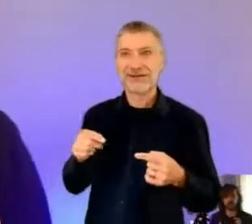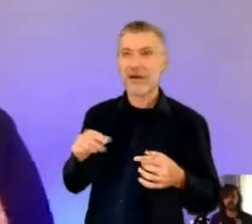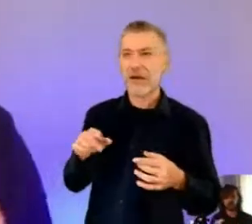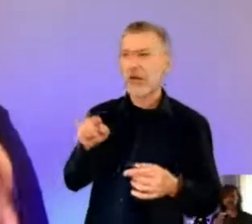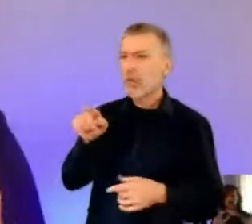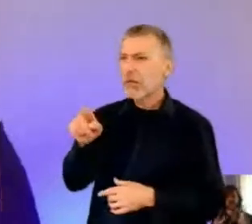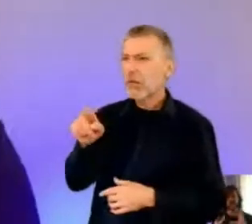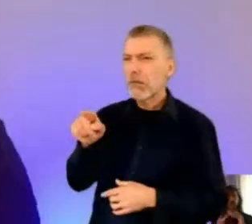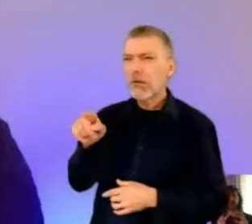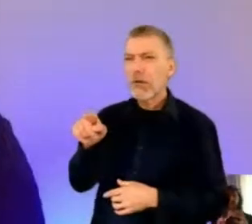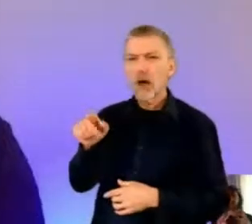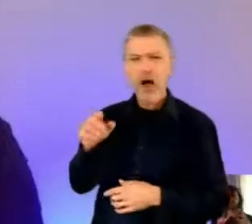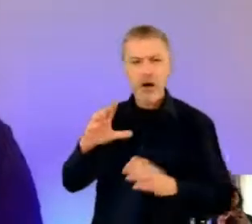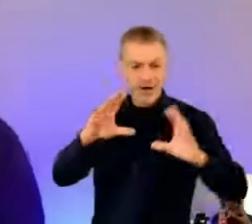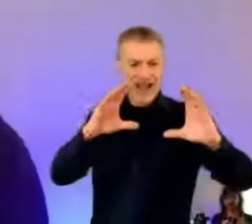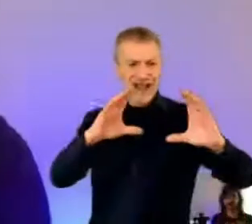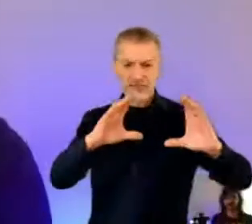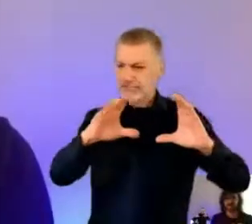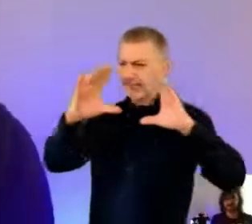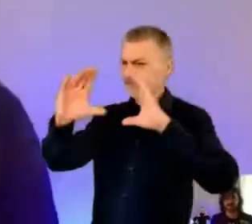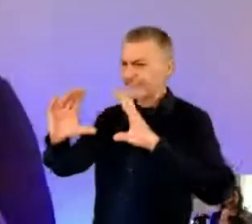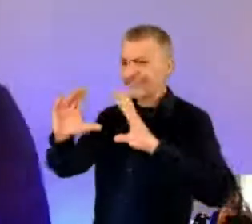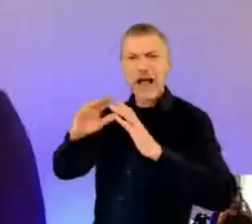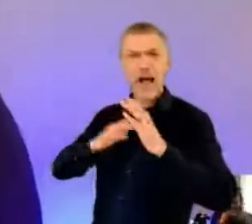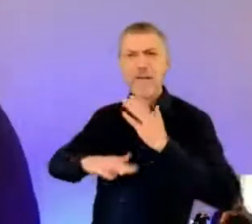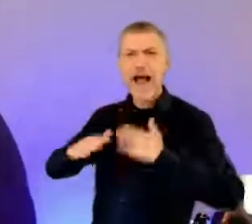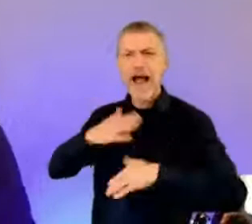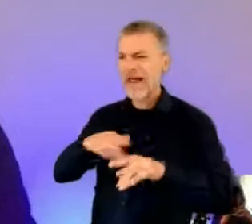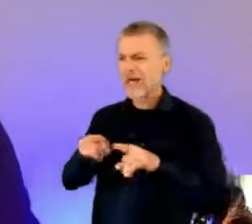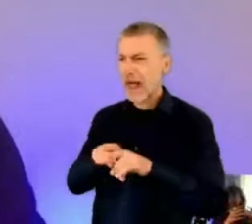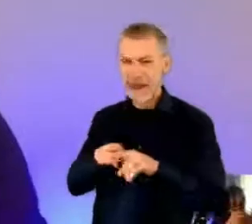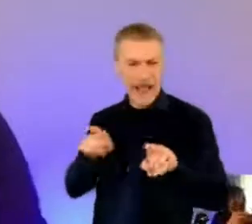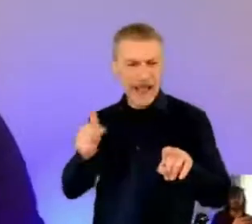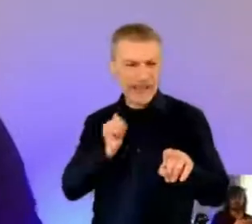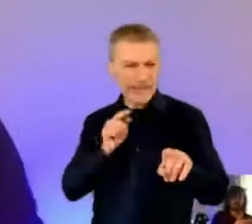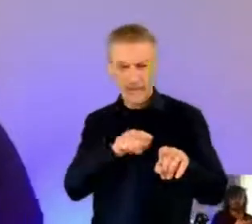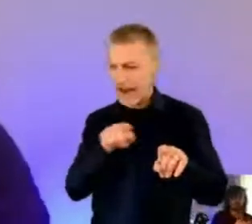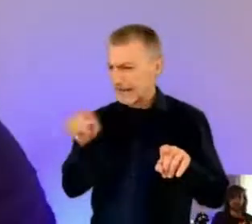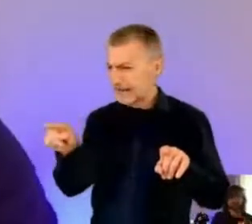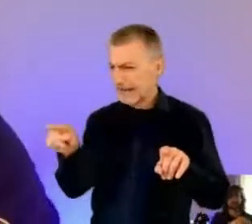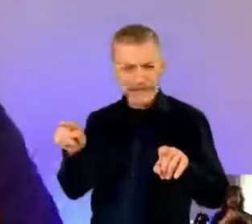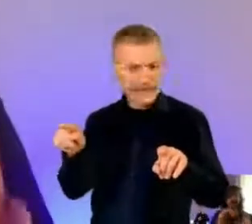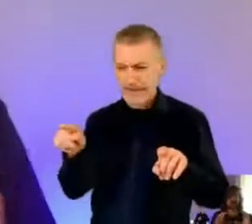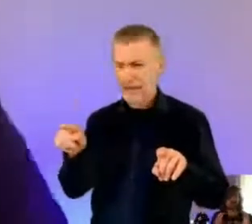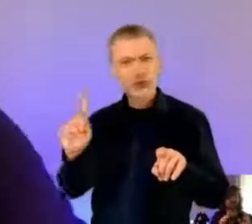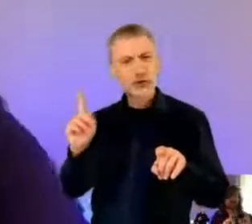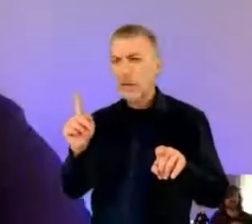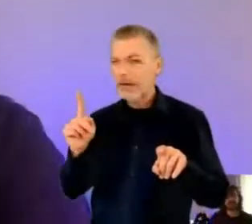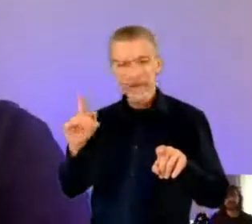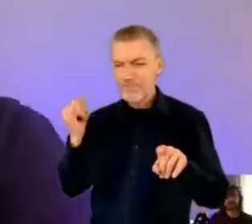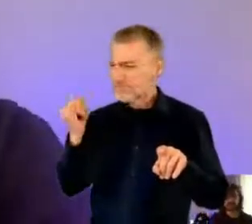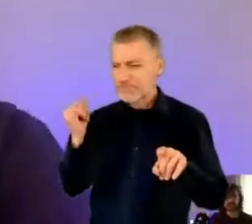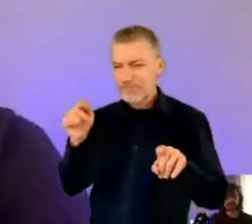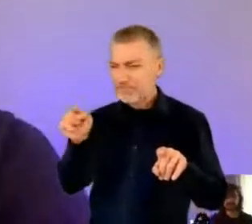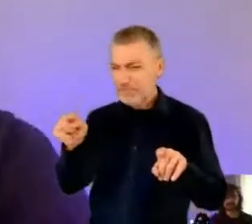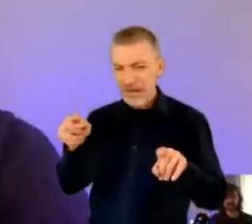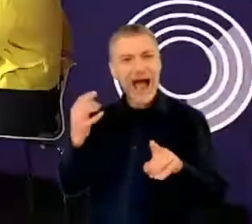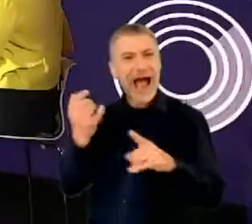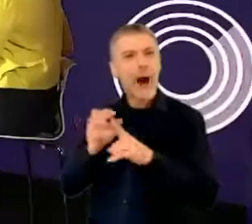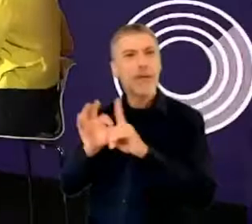thought it was going to be, okay, how can we actually make it so that it actually works even better than now? So it's a bit of like a detective